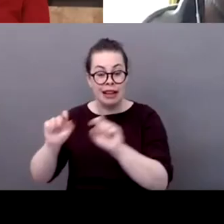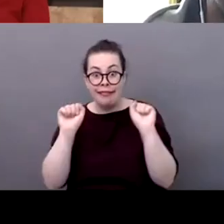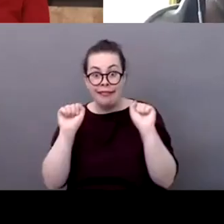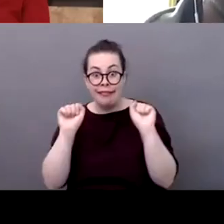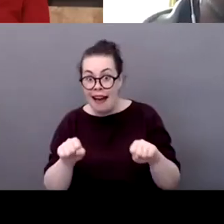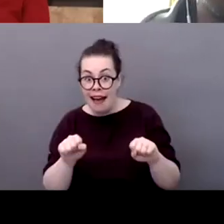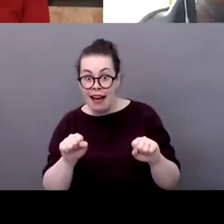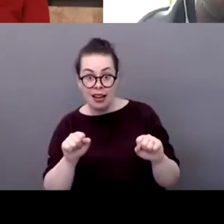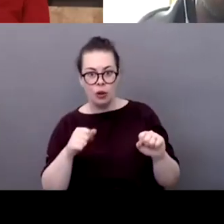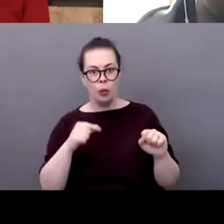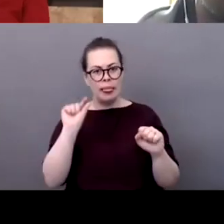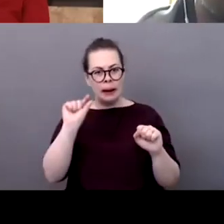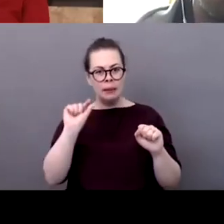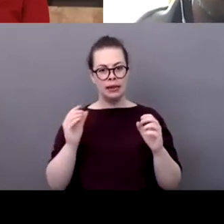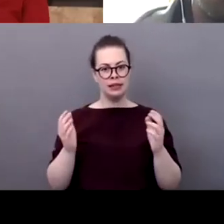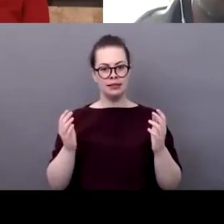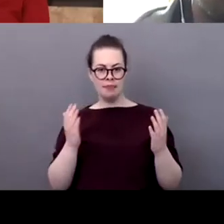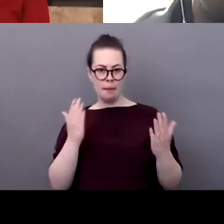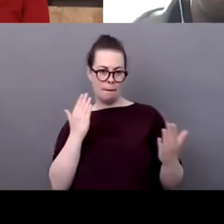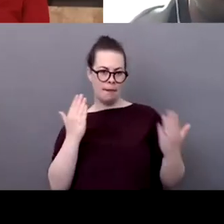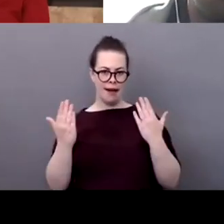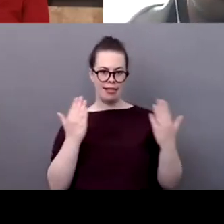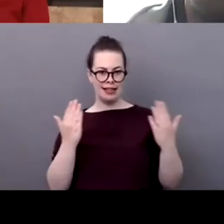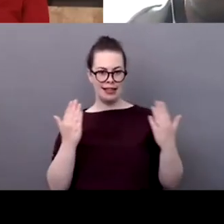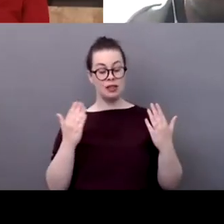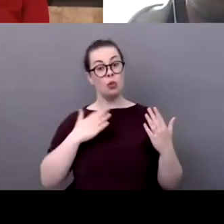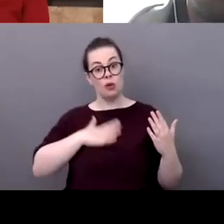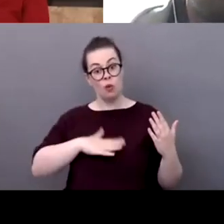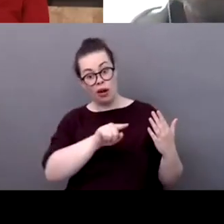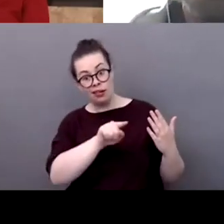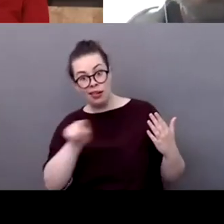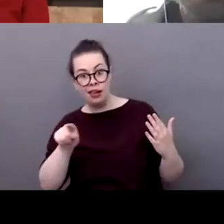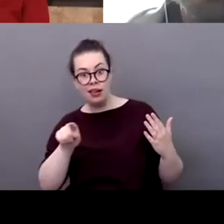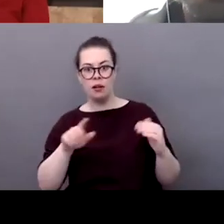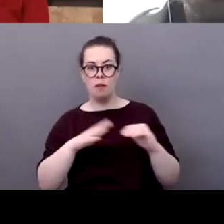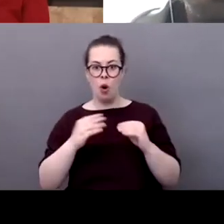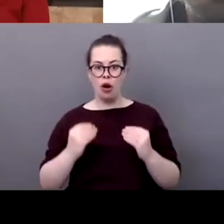to inspire your consumers and sports enthusiasts.